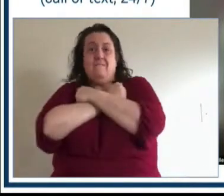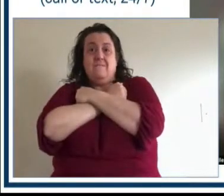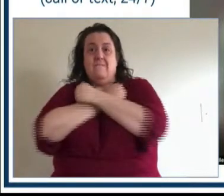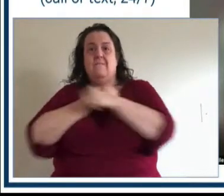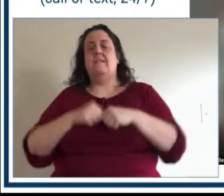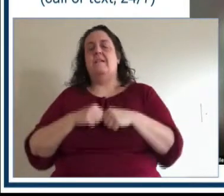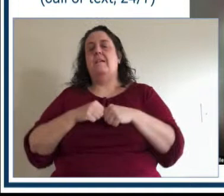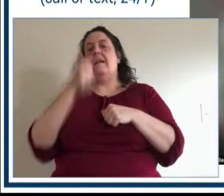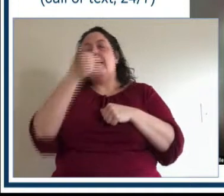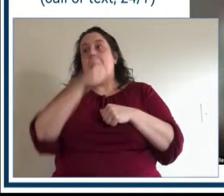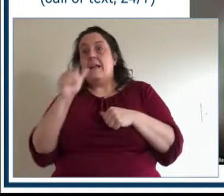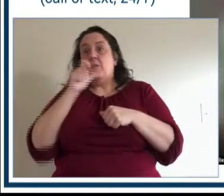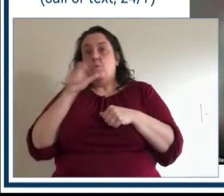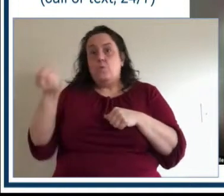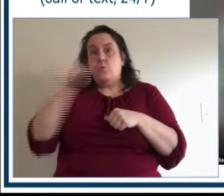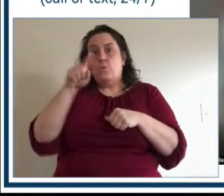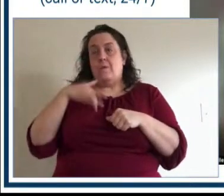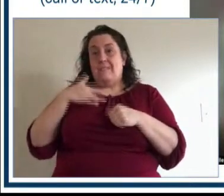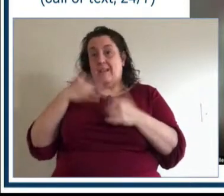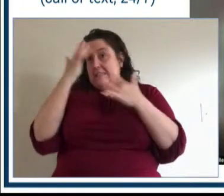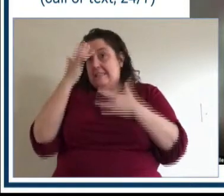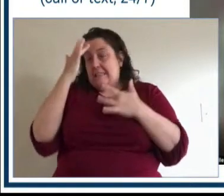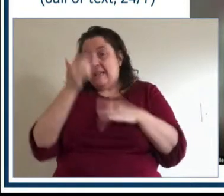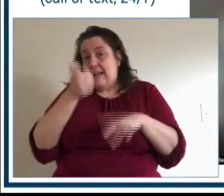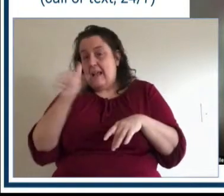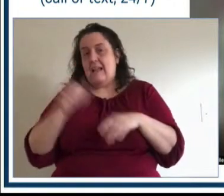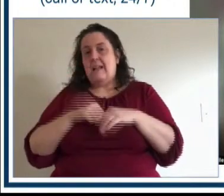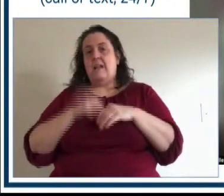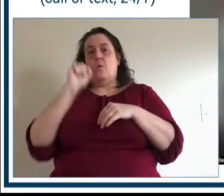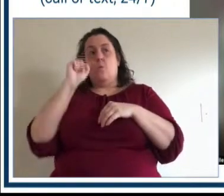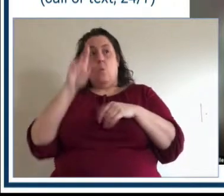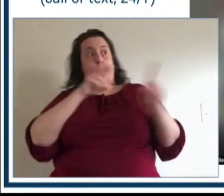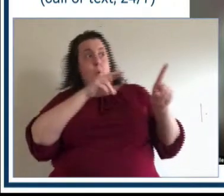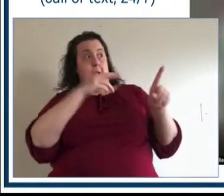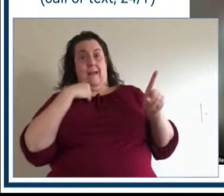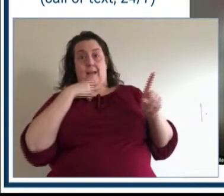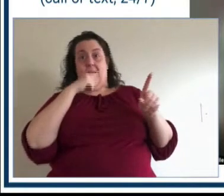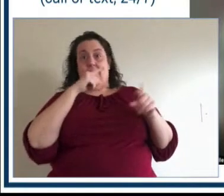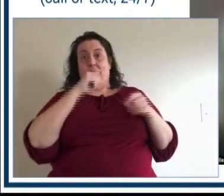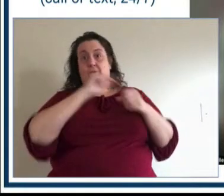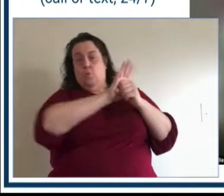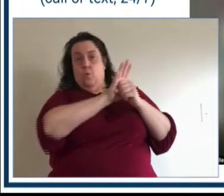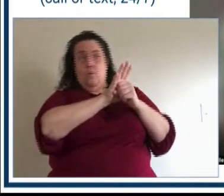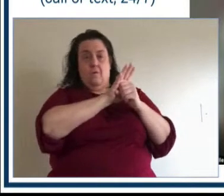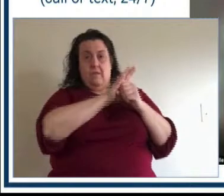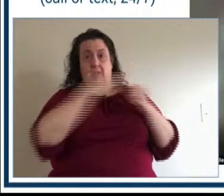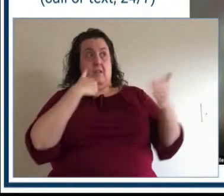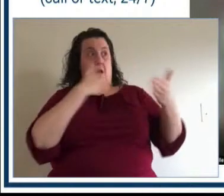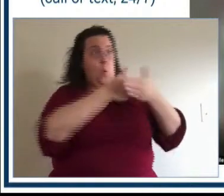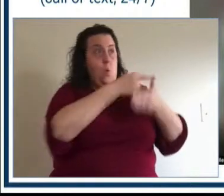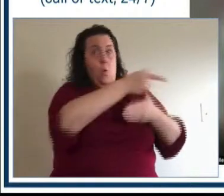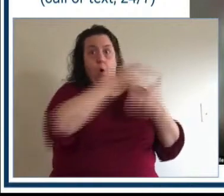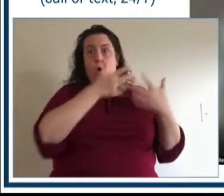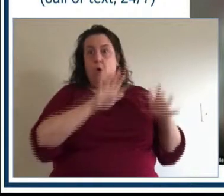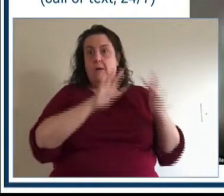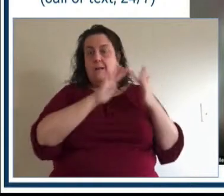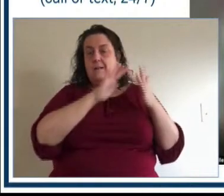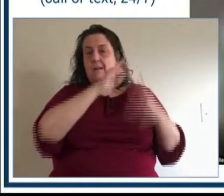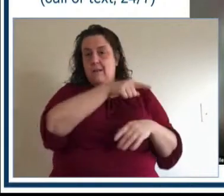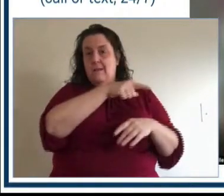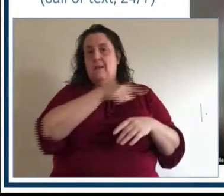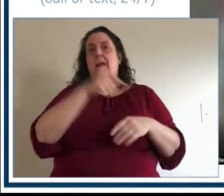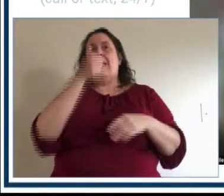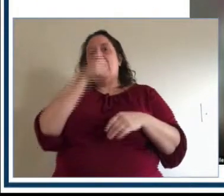symptoms, is a close contact of someone who's confirmed case, or was at an exposure site at the time listed in the